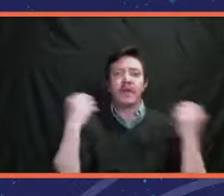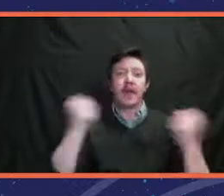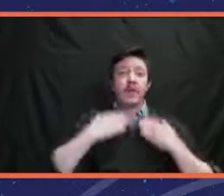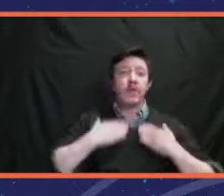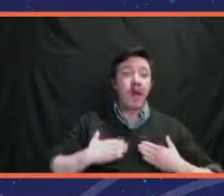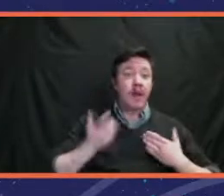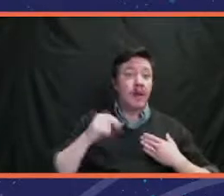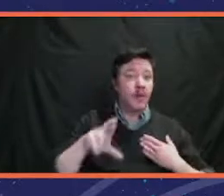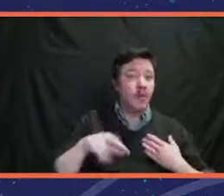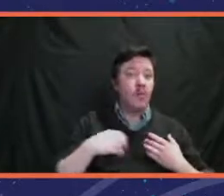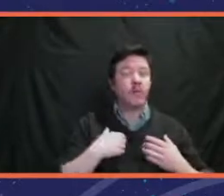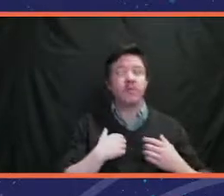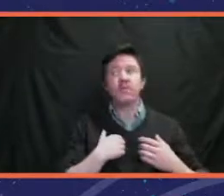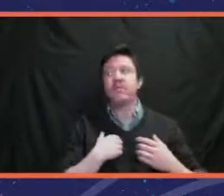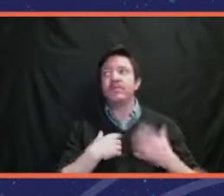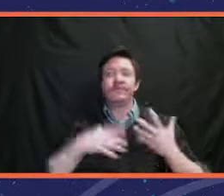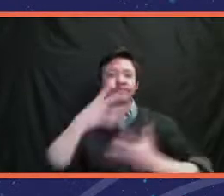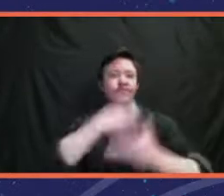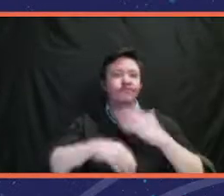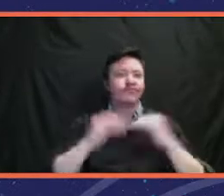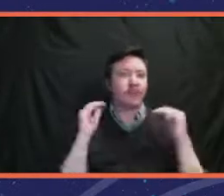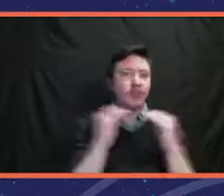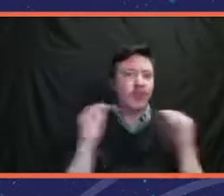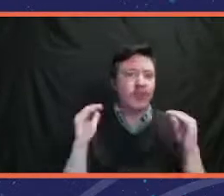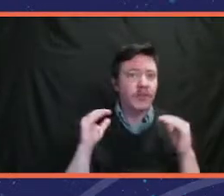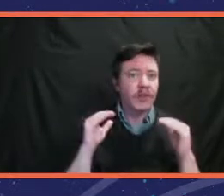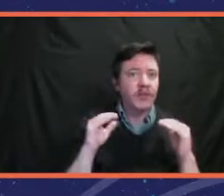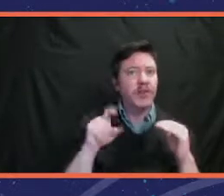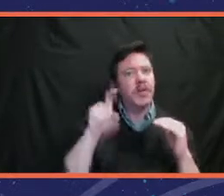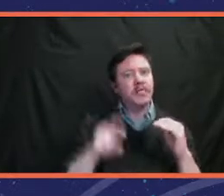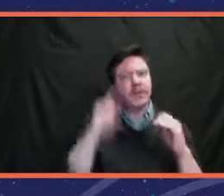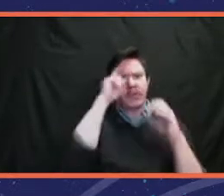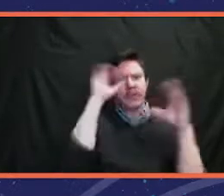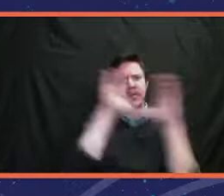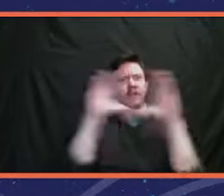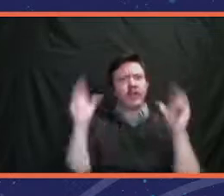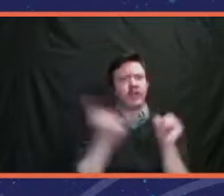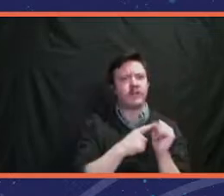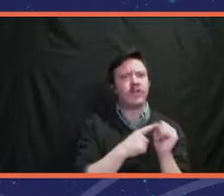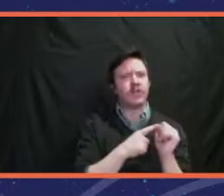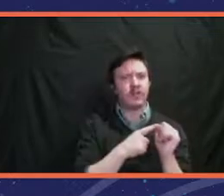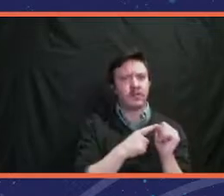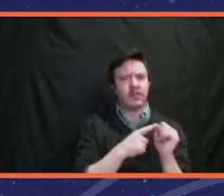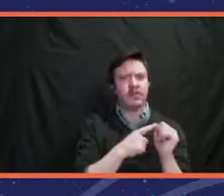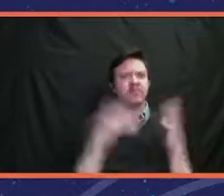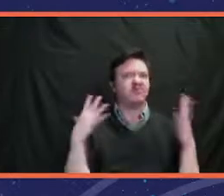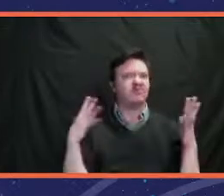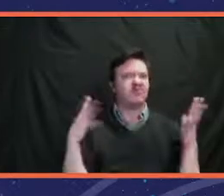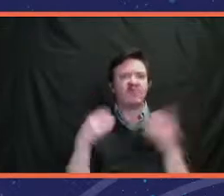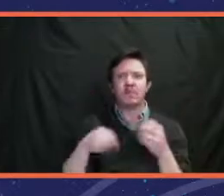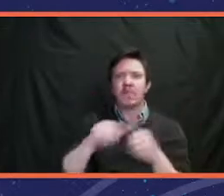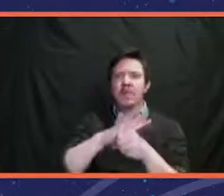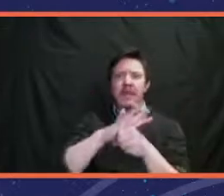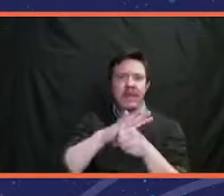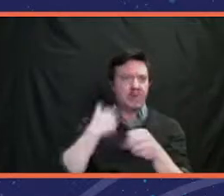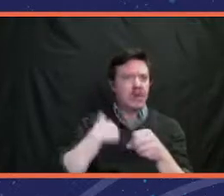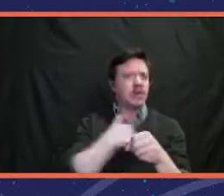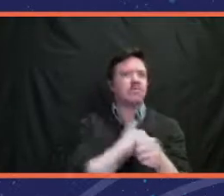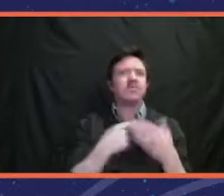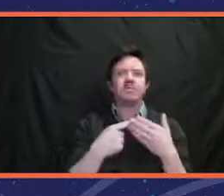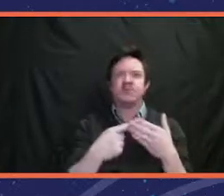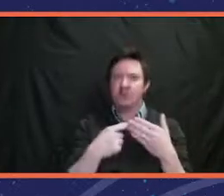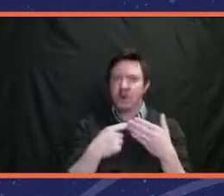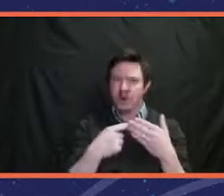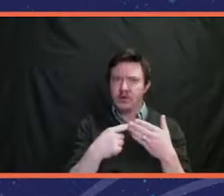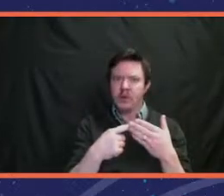want social change, it must be imagined. And, you know, especially after this pandemic, we talk about